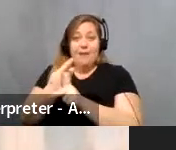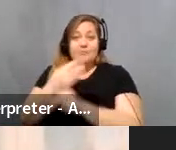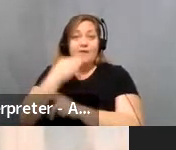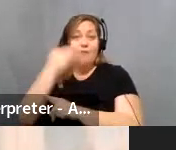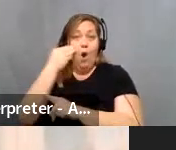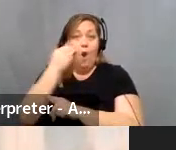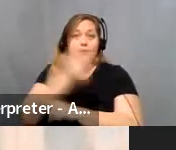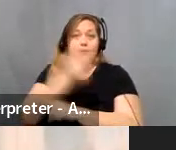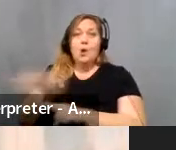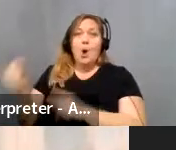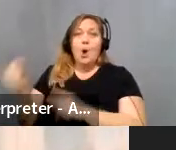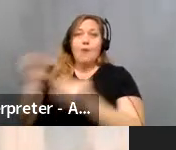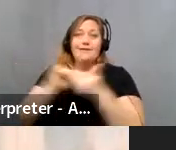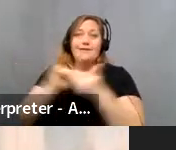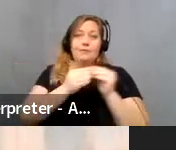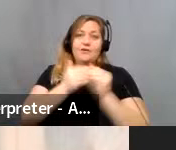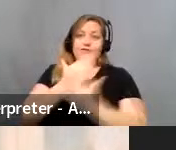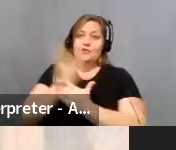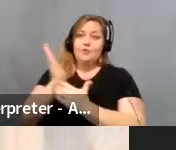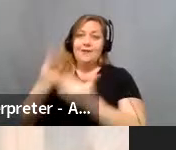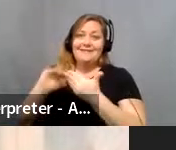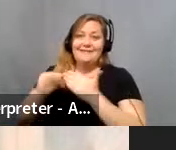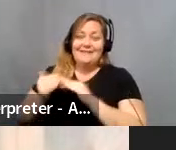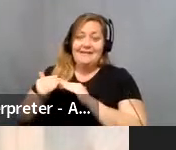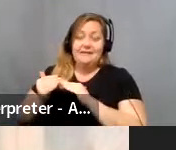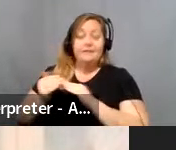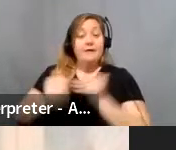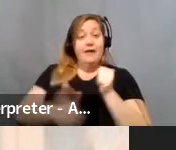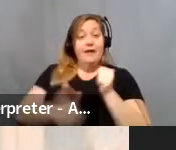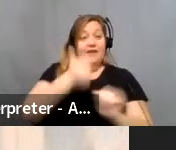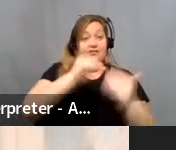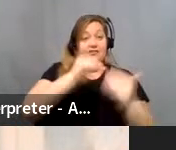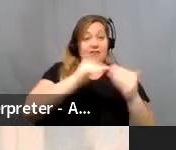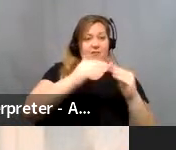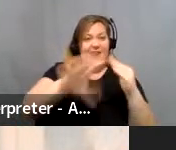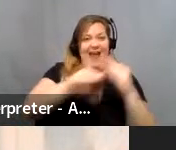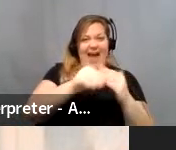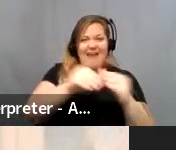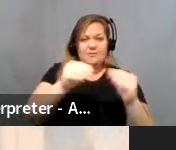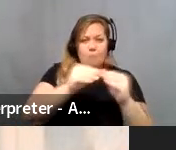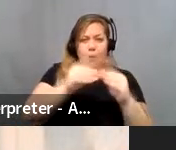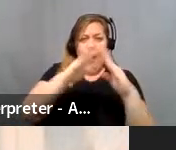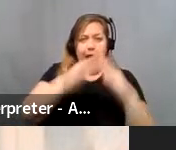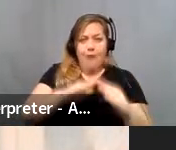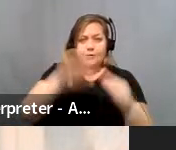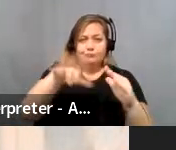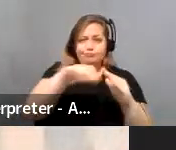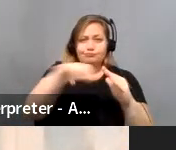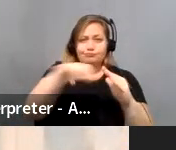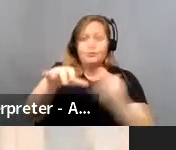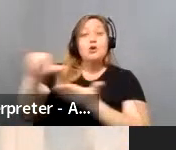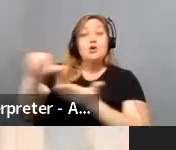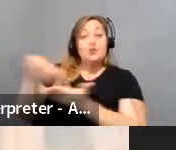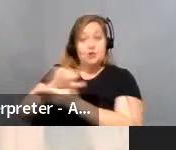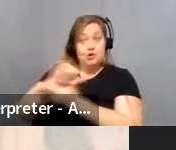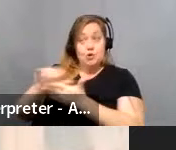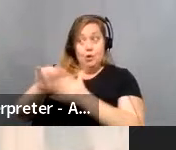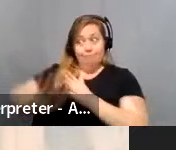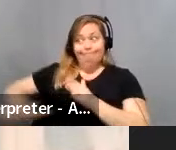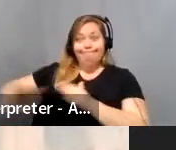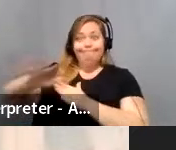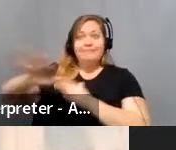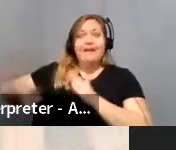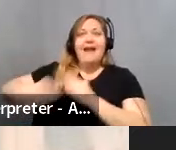across the city. If each neighborhood adds a little more housing, New York City can add a lot more housing